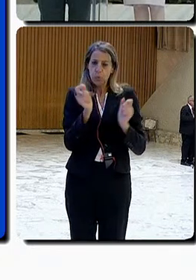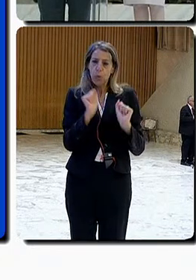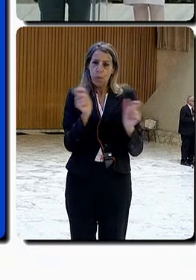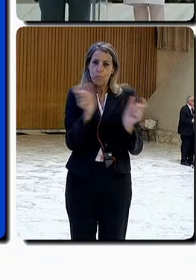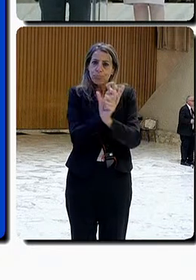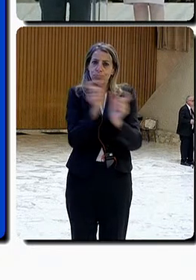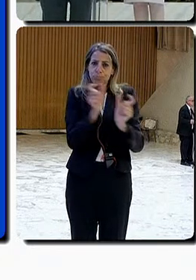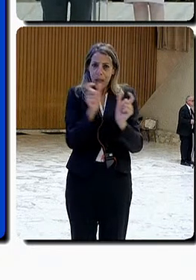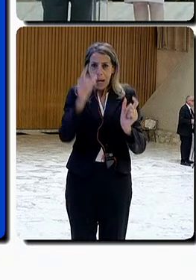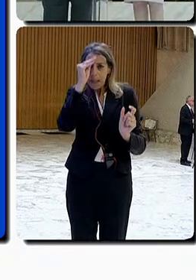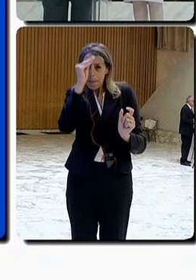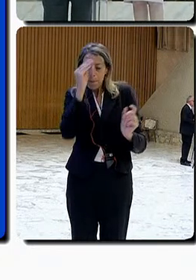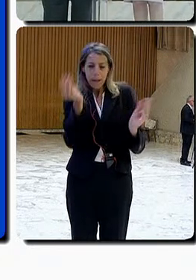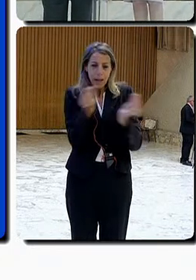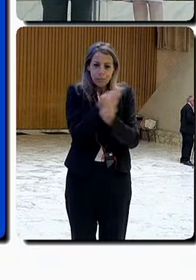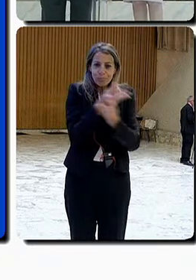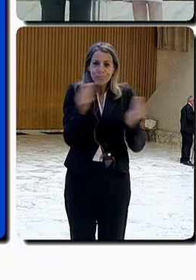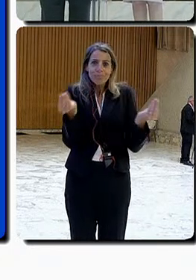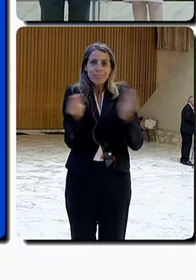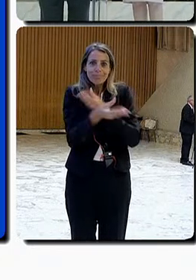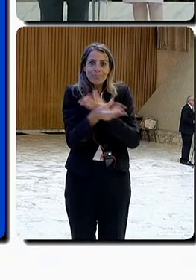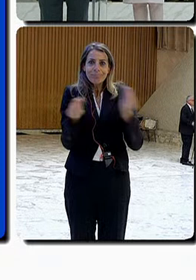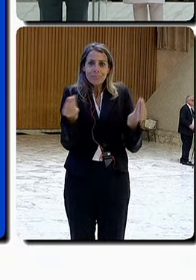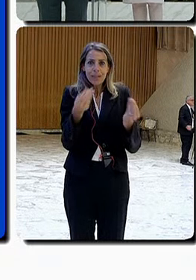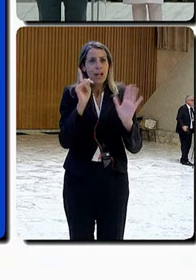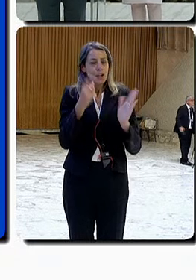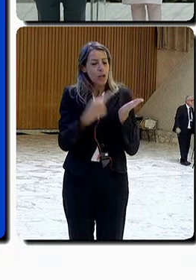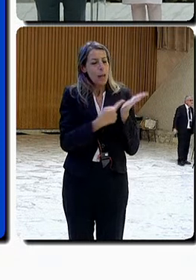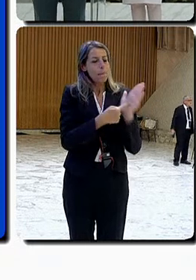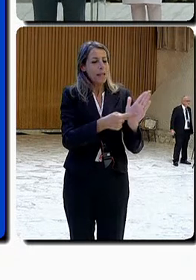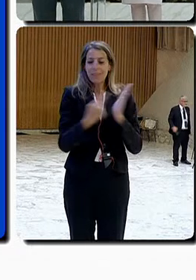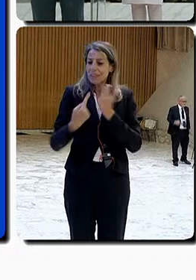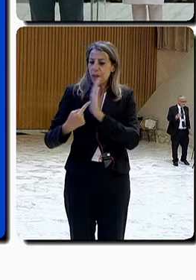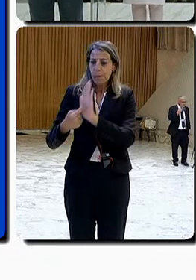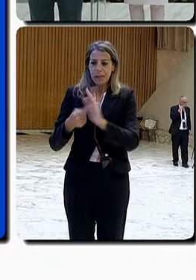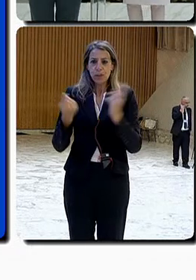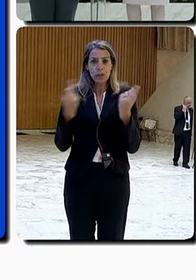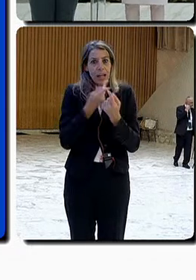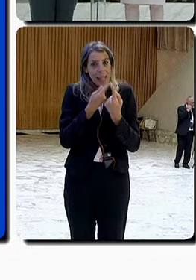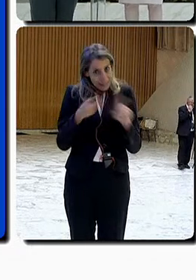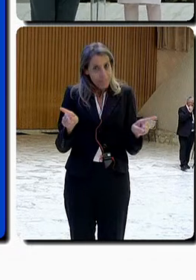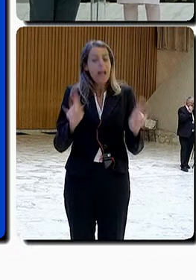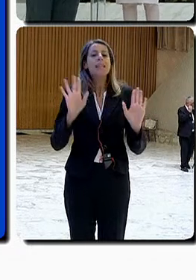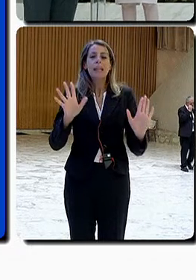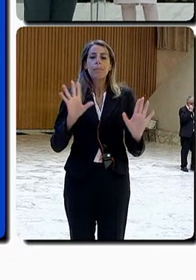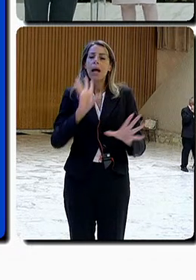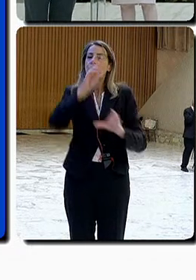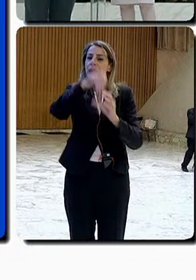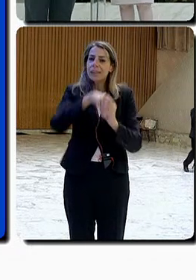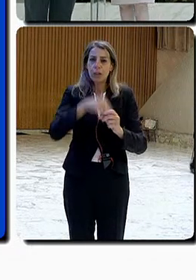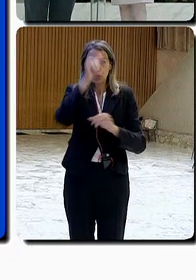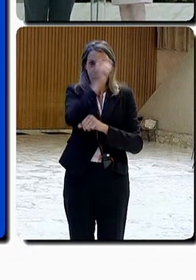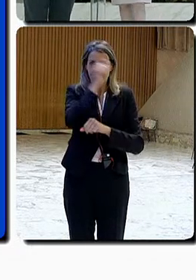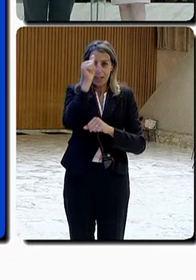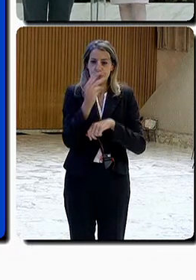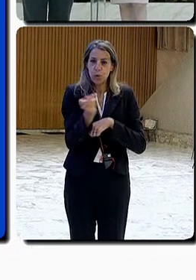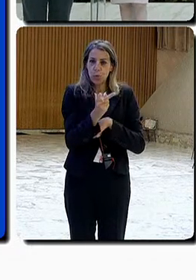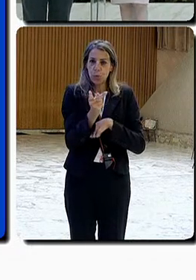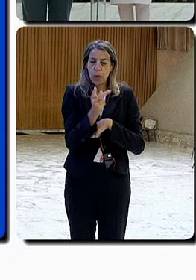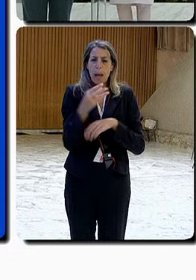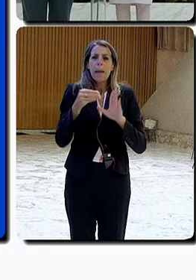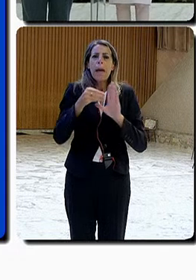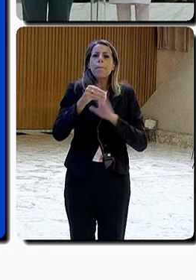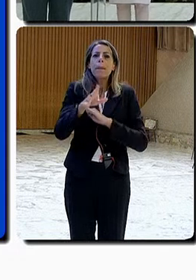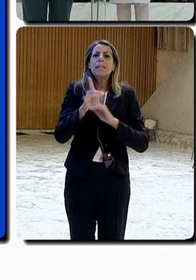each distinct manifestation of church fulfill its mission in Christ. But what is that mission? In a word,